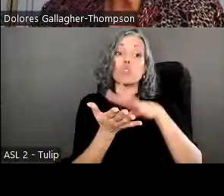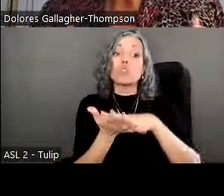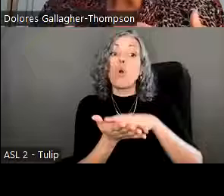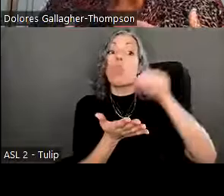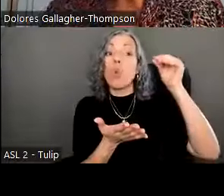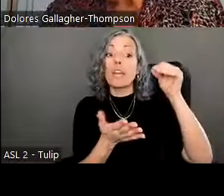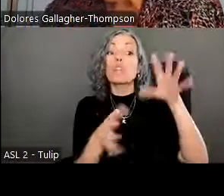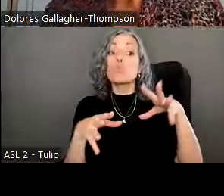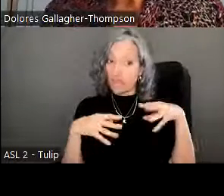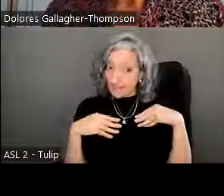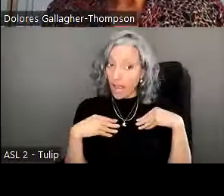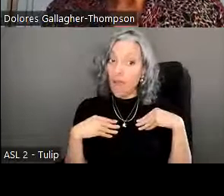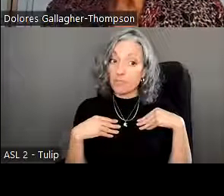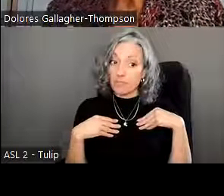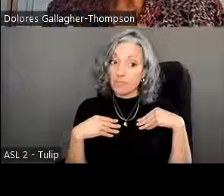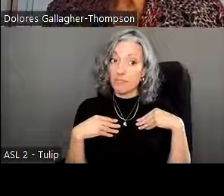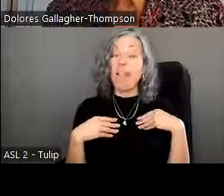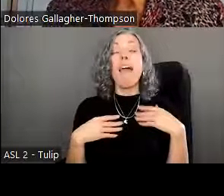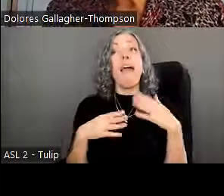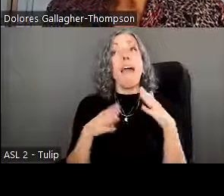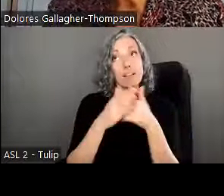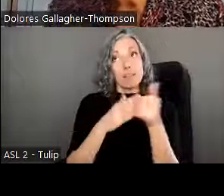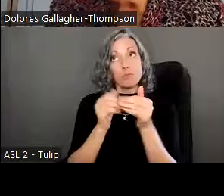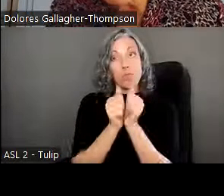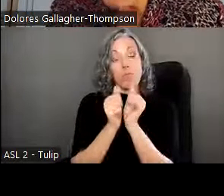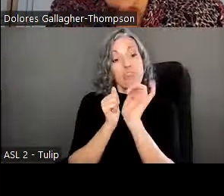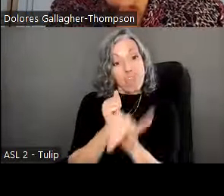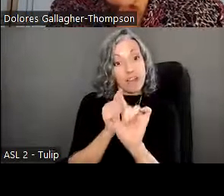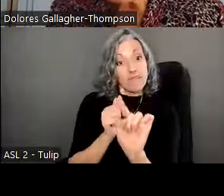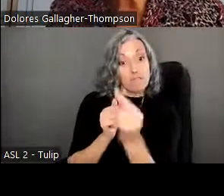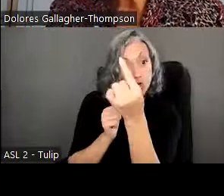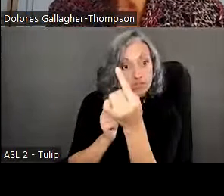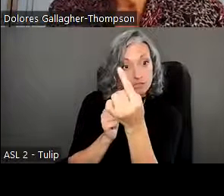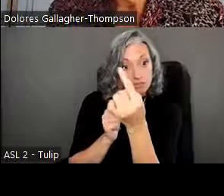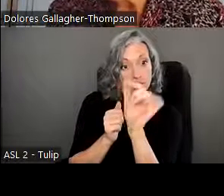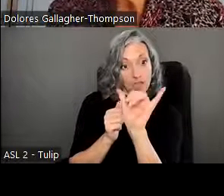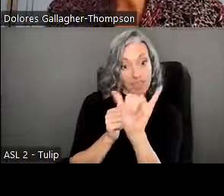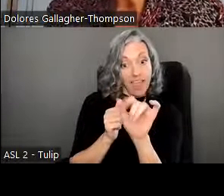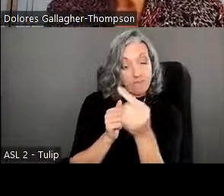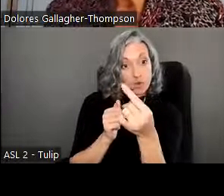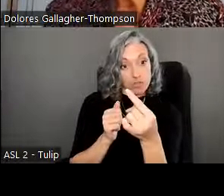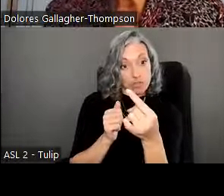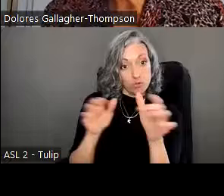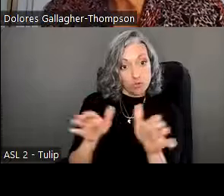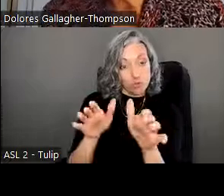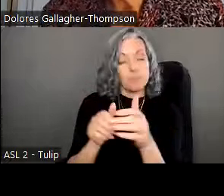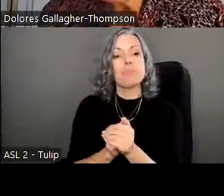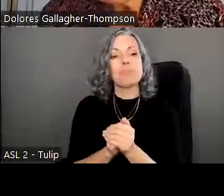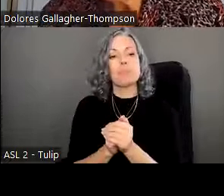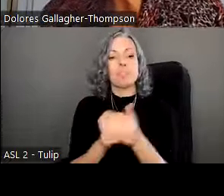accept and be comfortable with that is the first step, according to this form of therapy. It's the first step to